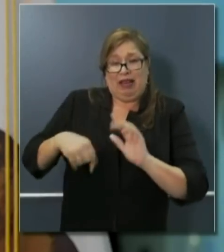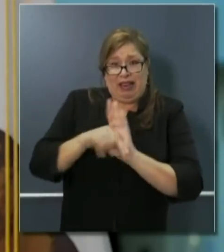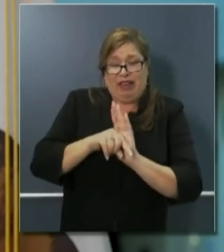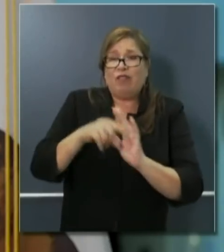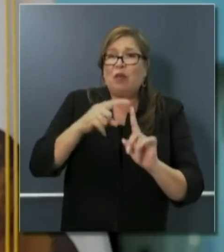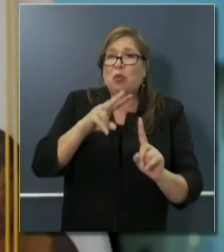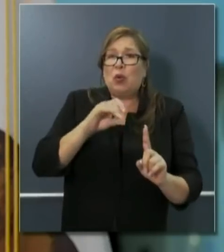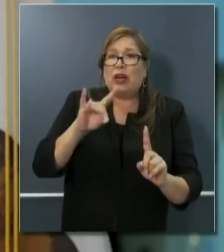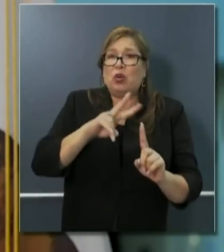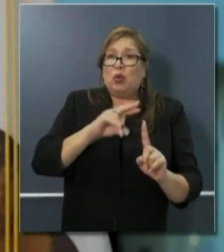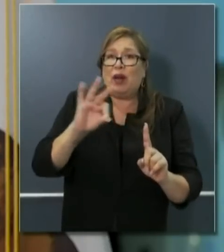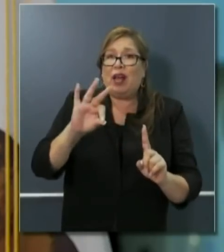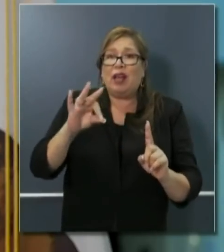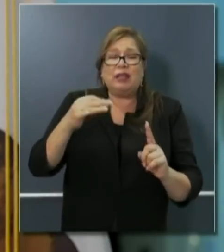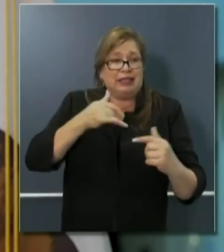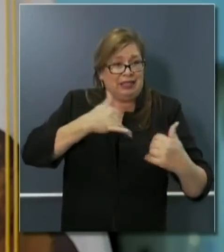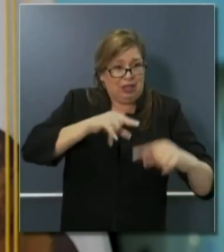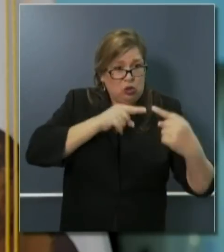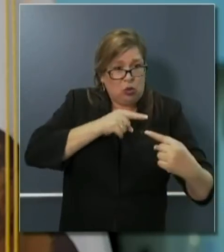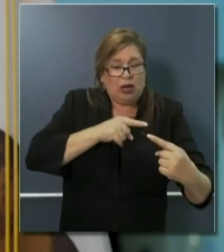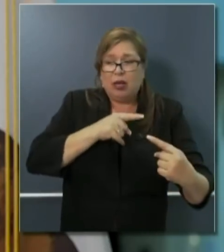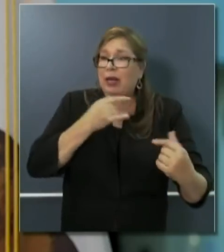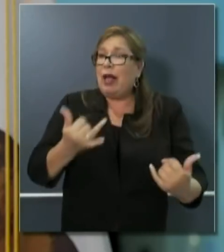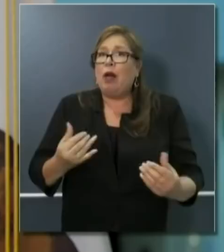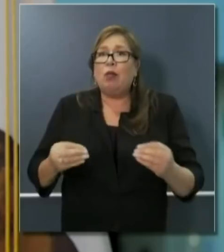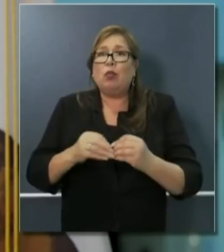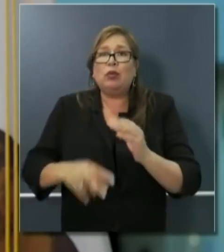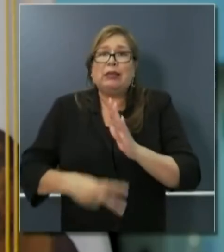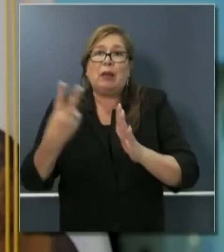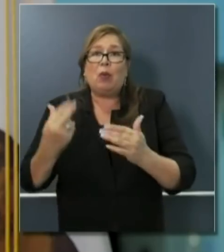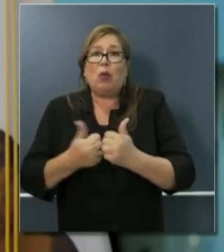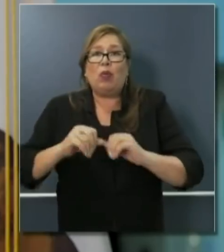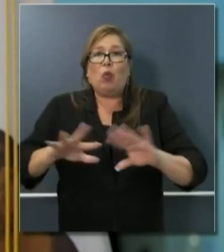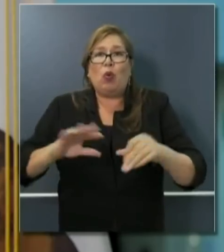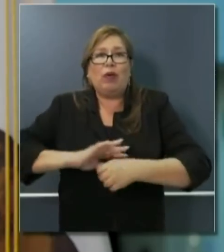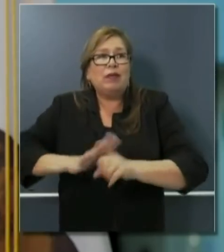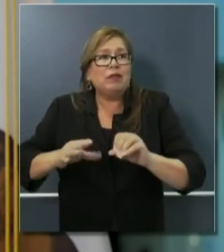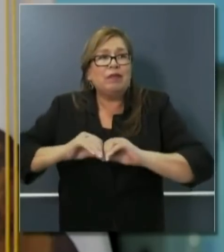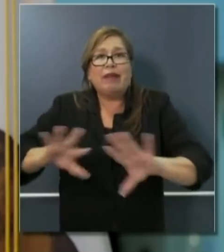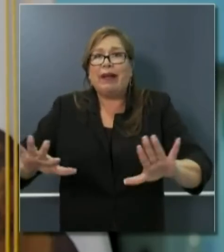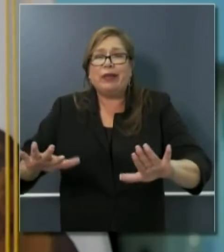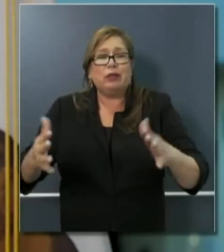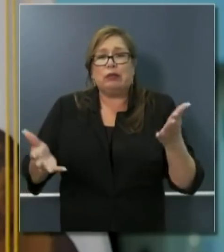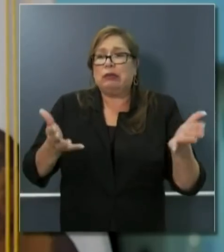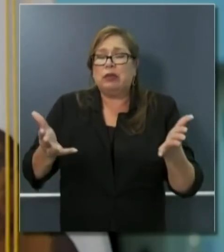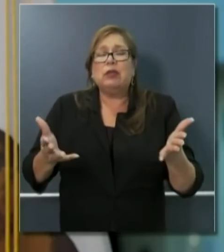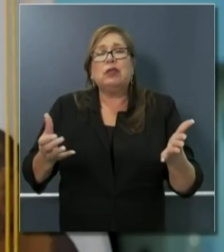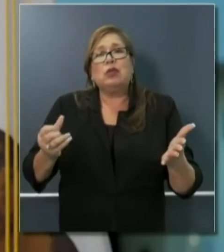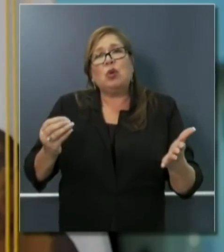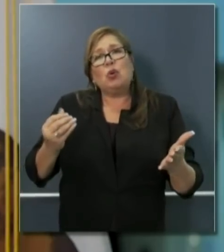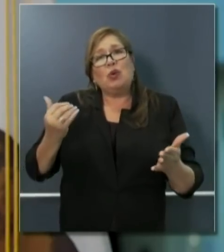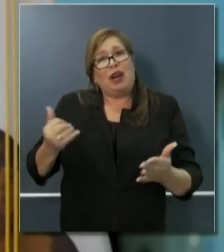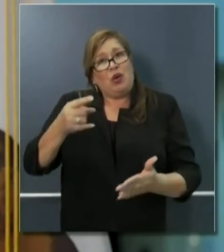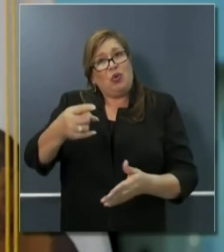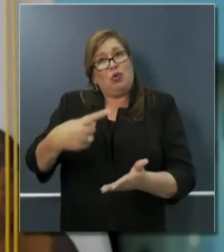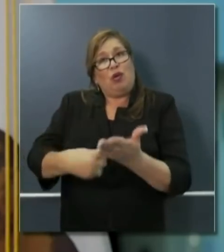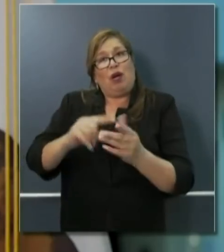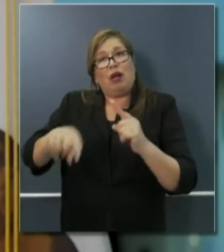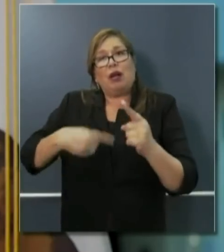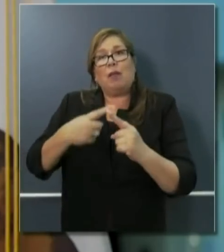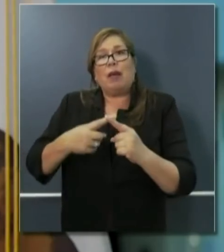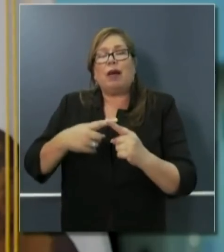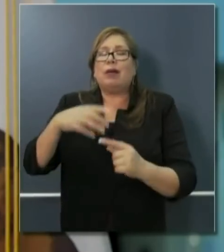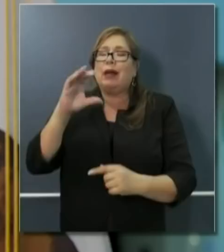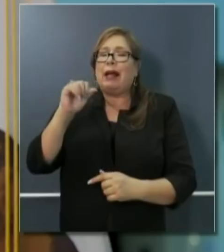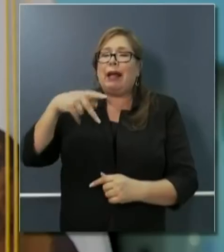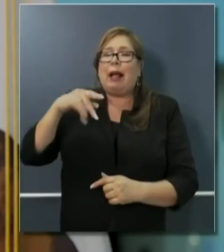the opportunity, to your question, for reimagining a more progressive era as it relates to capitalism? And I'm